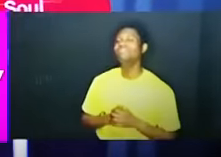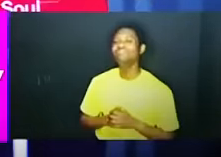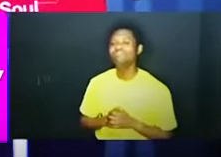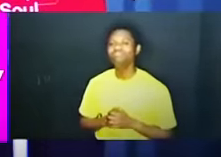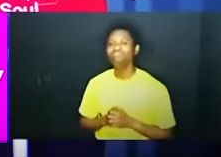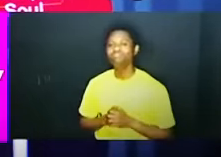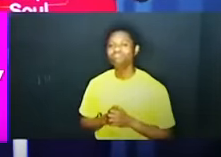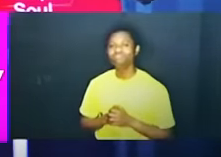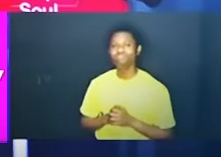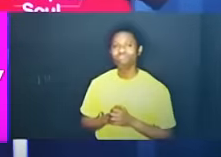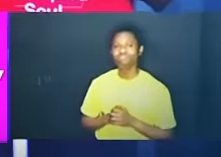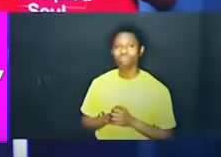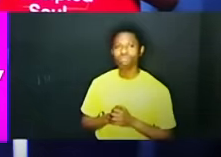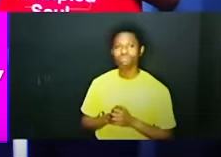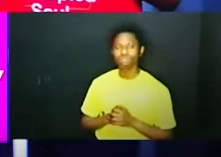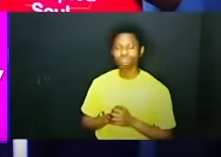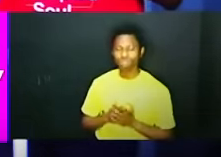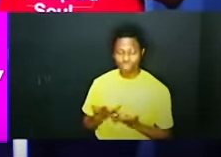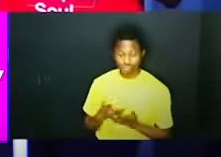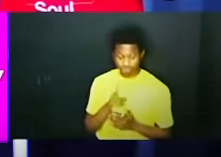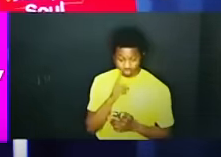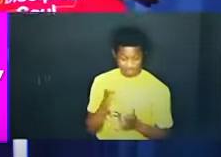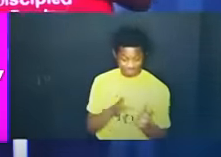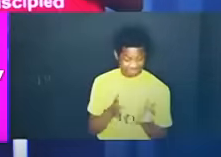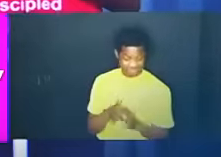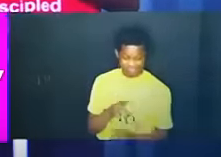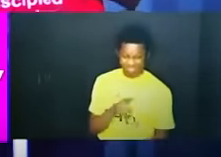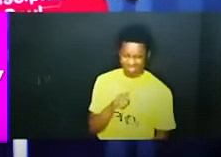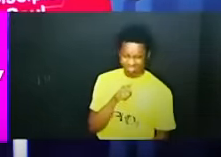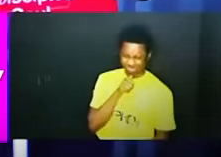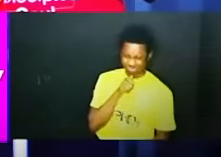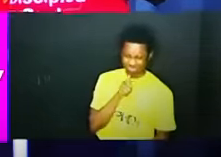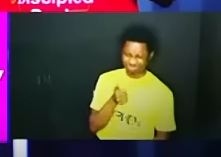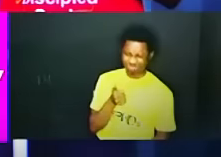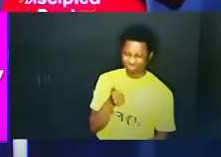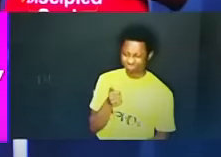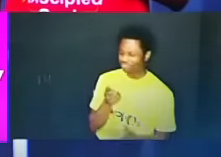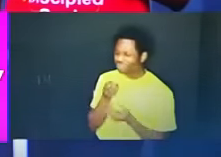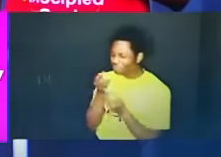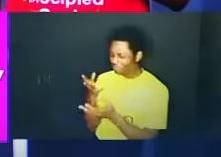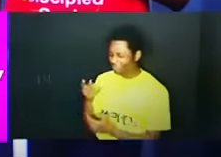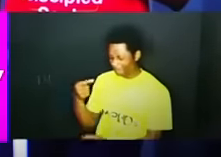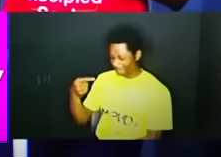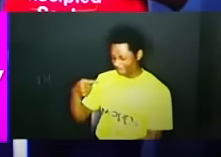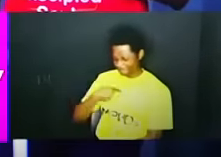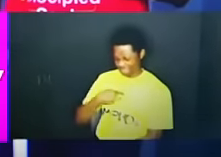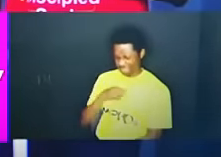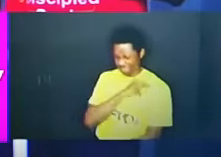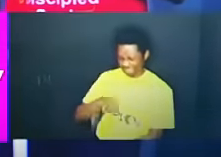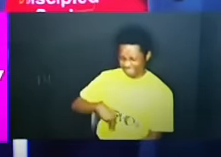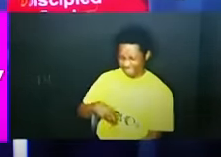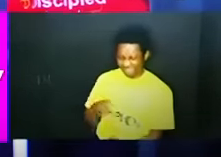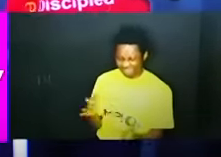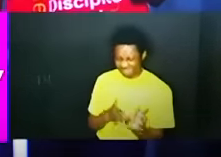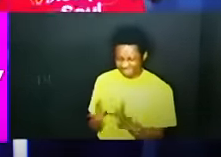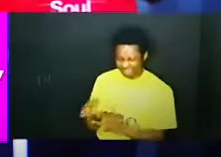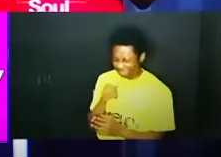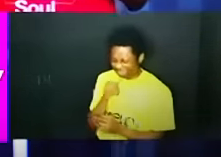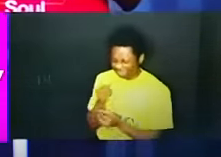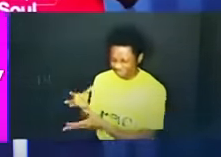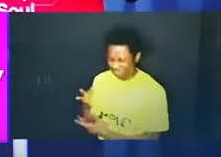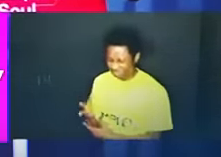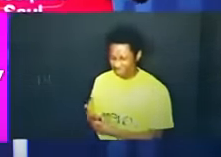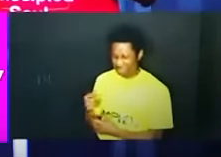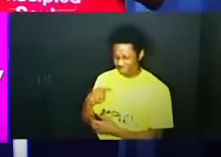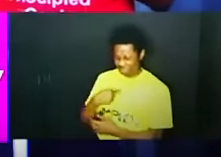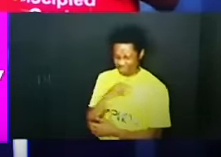no. Under normal circumstances. Oh, shen ye pa. He wouldn't say, I'm the Messiah. Anka, on time, kasa me ne